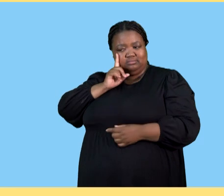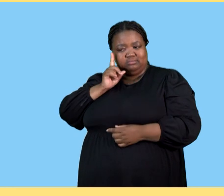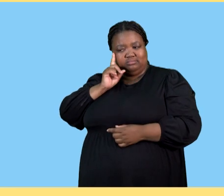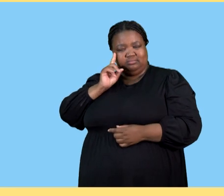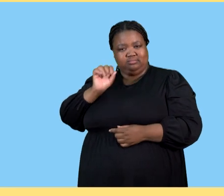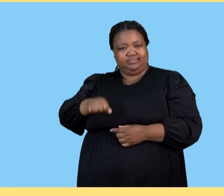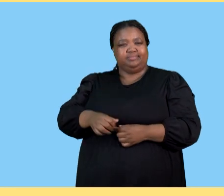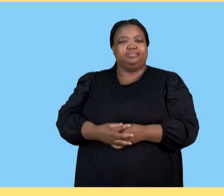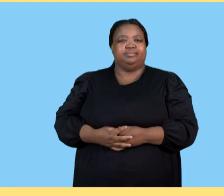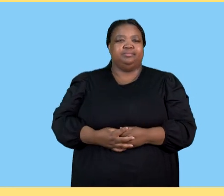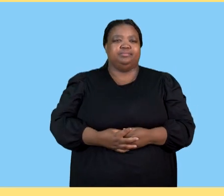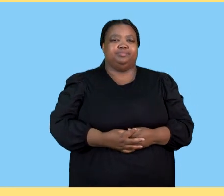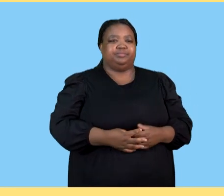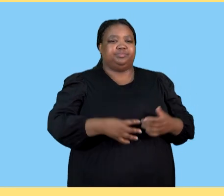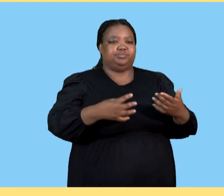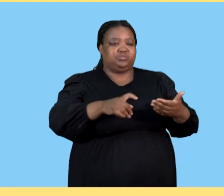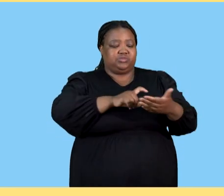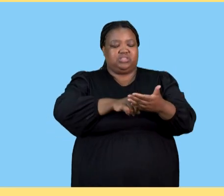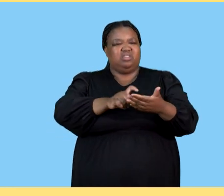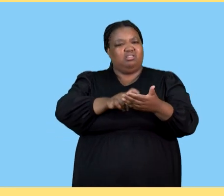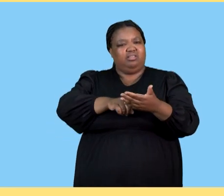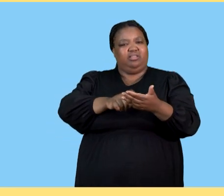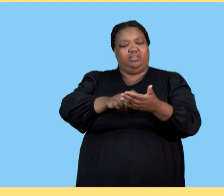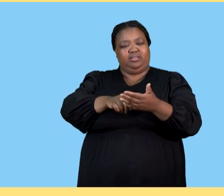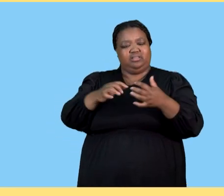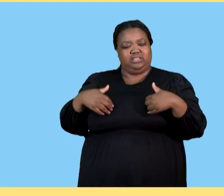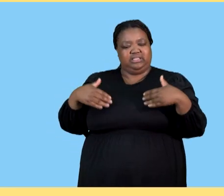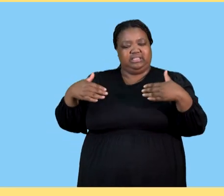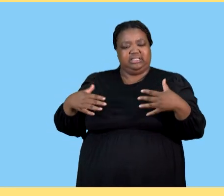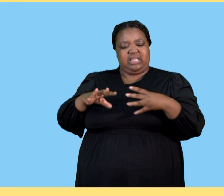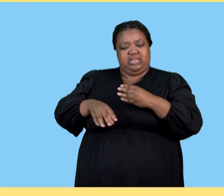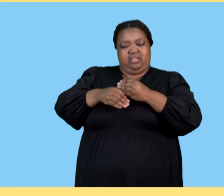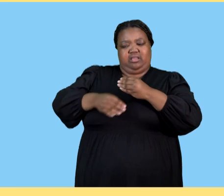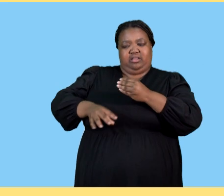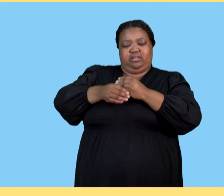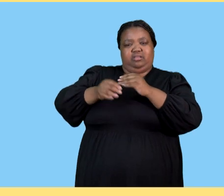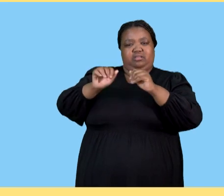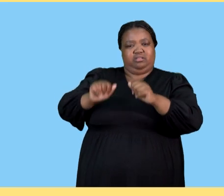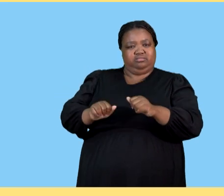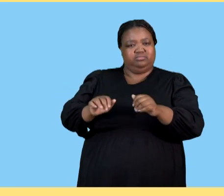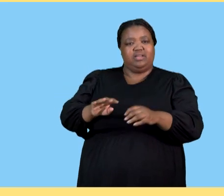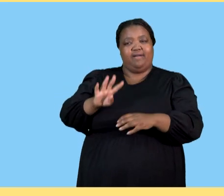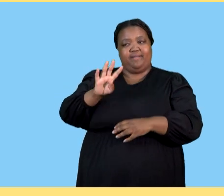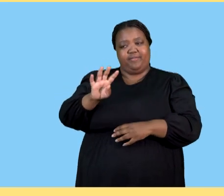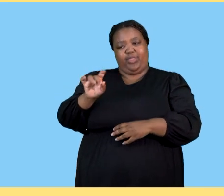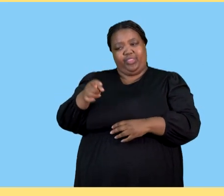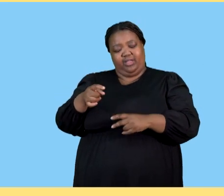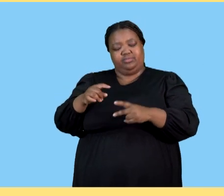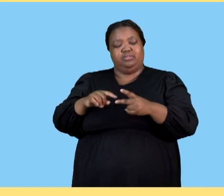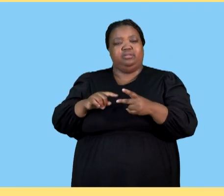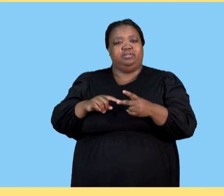here. So I'm going to have my calculator and I'm going to start adding. I'm going to say